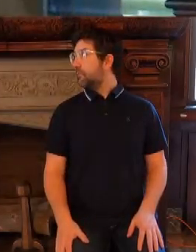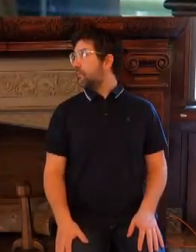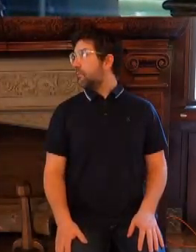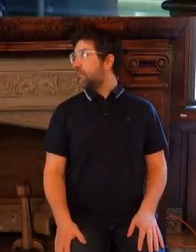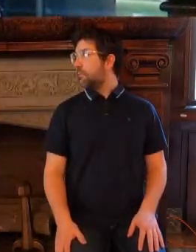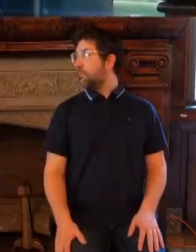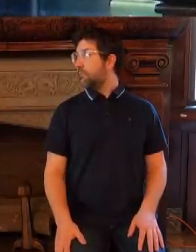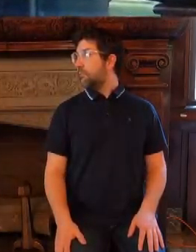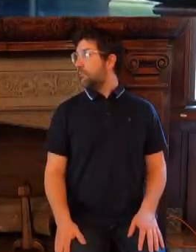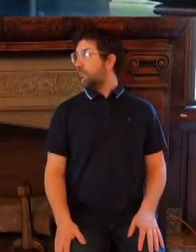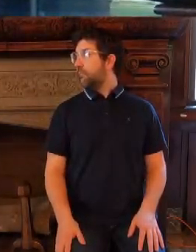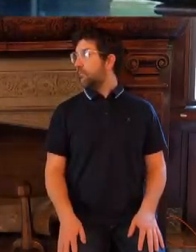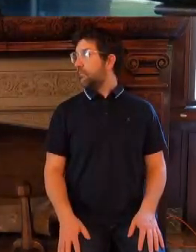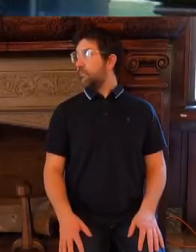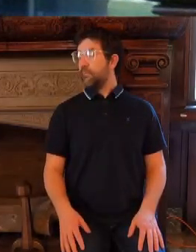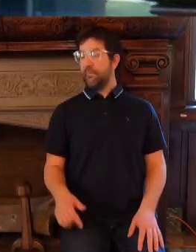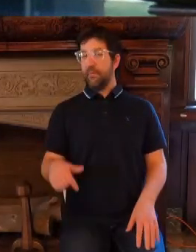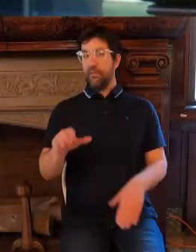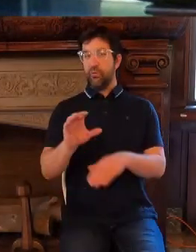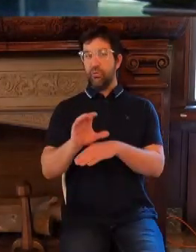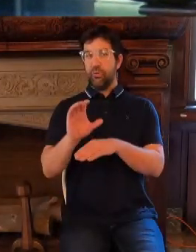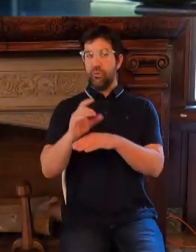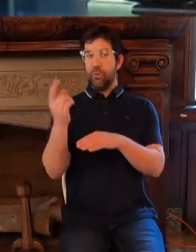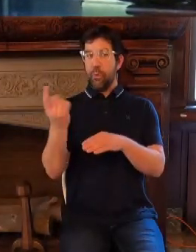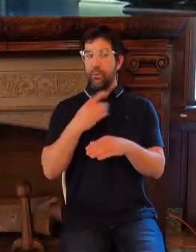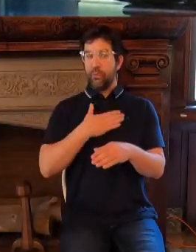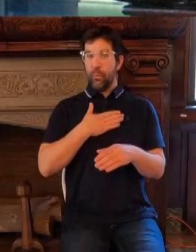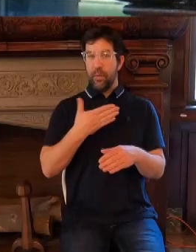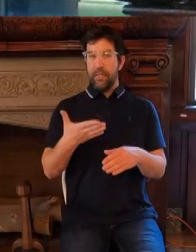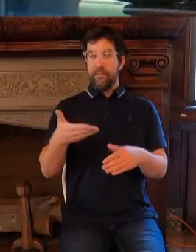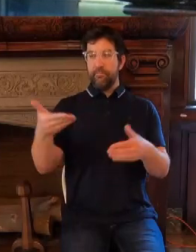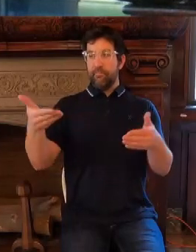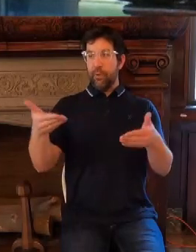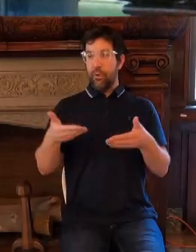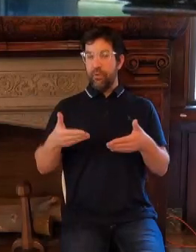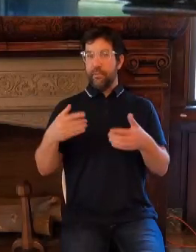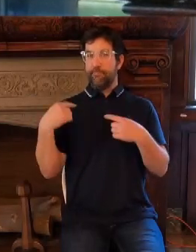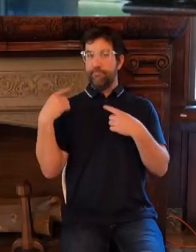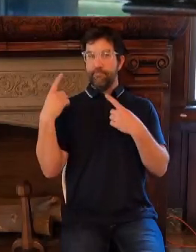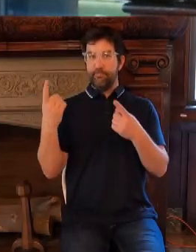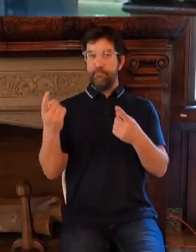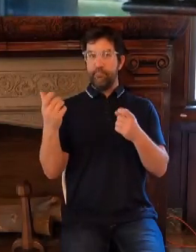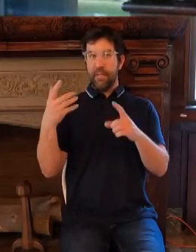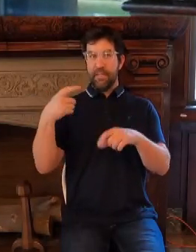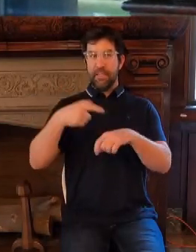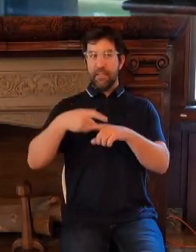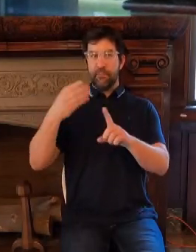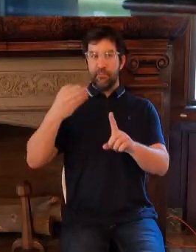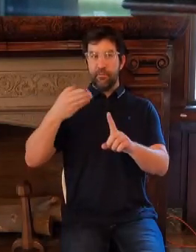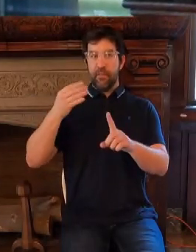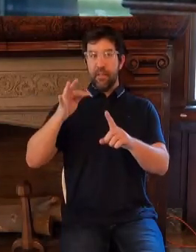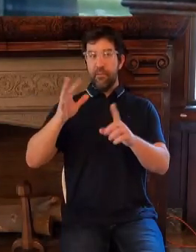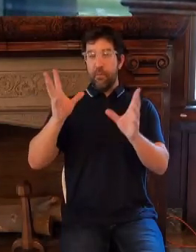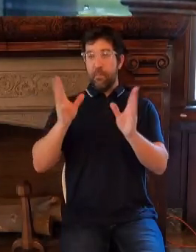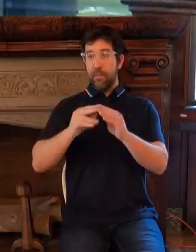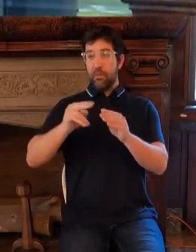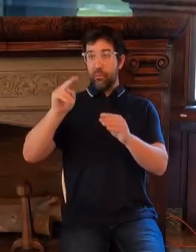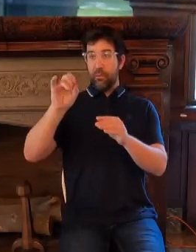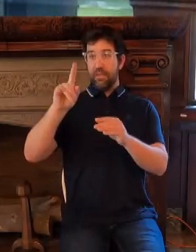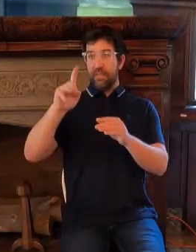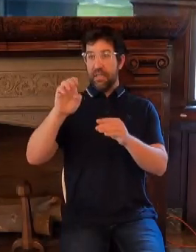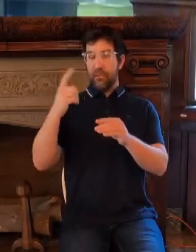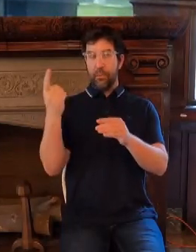Thank you both. This church is always a willing host for us at the city when we need to do meetings in the north side, and we're